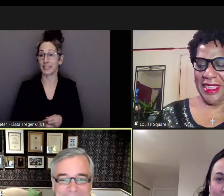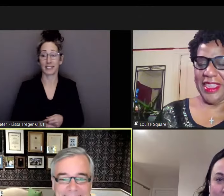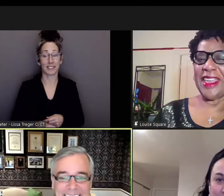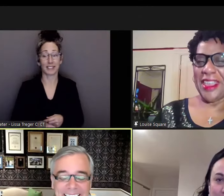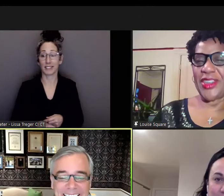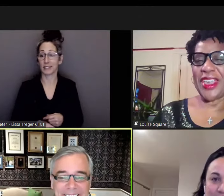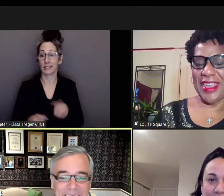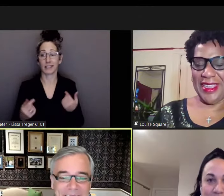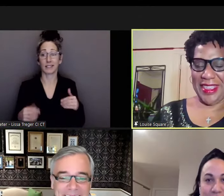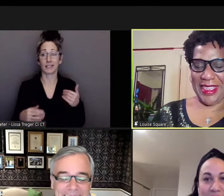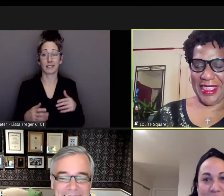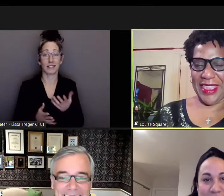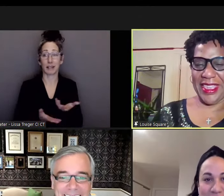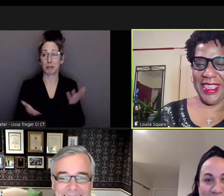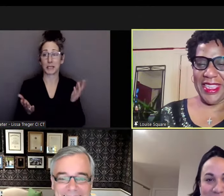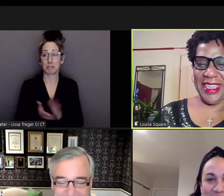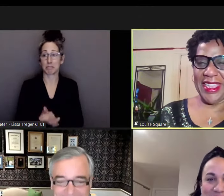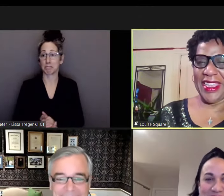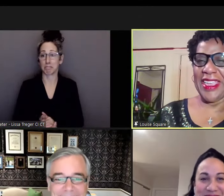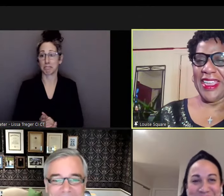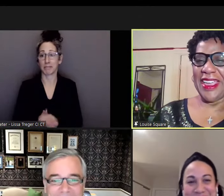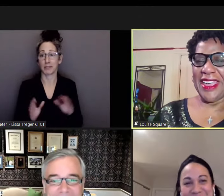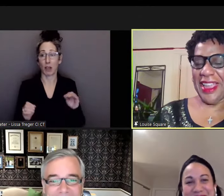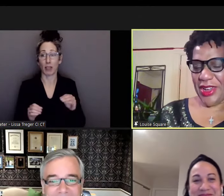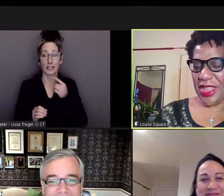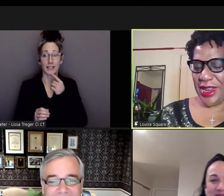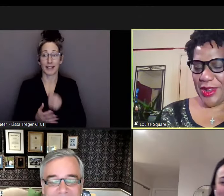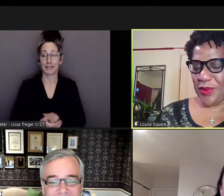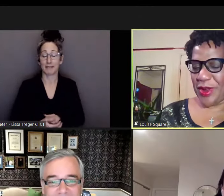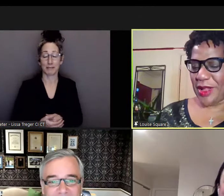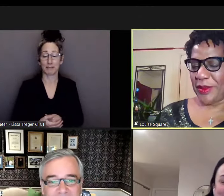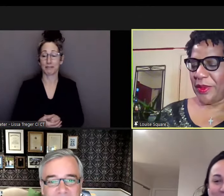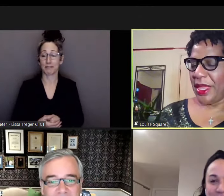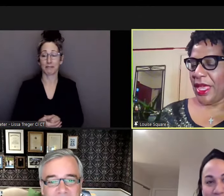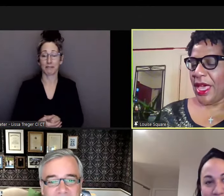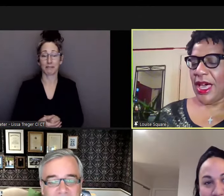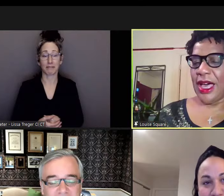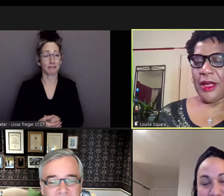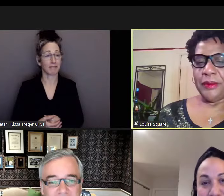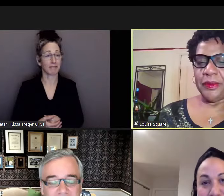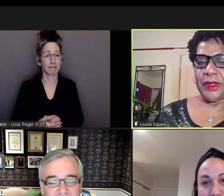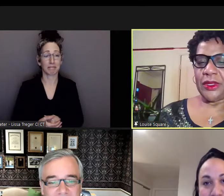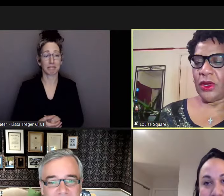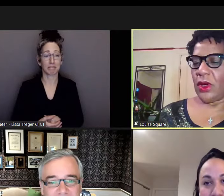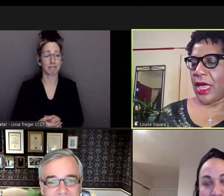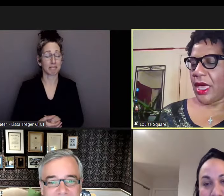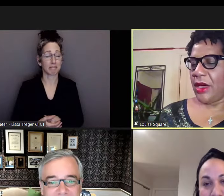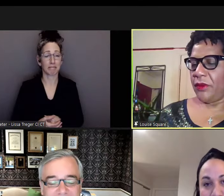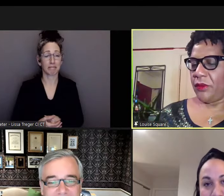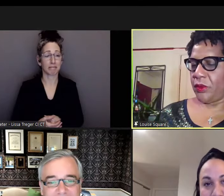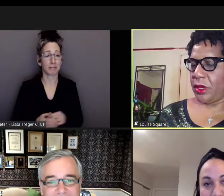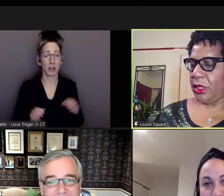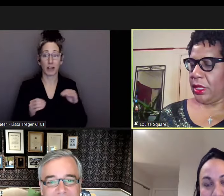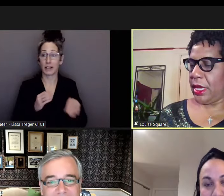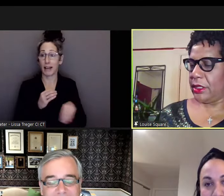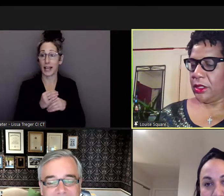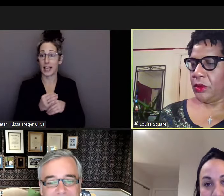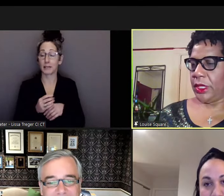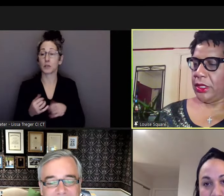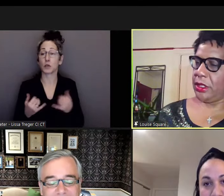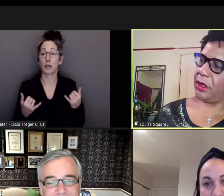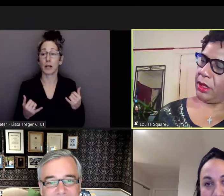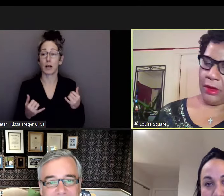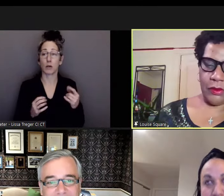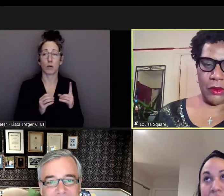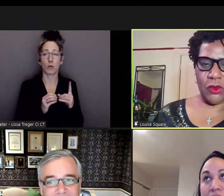those. Okay. So. Okay, no problem. So I have one